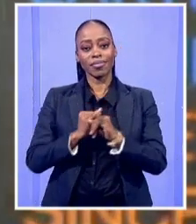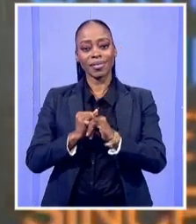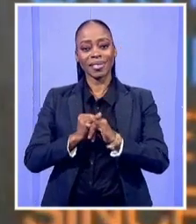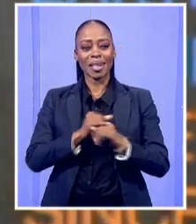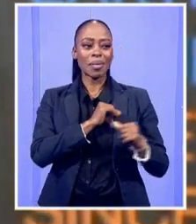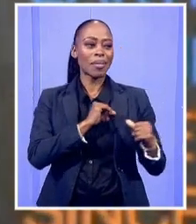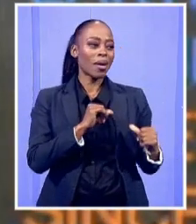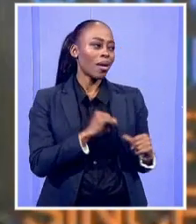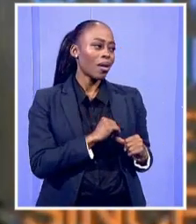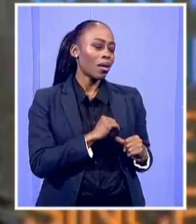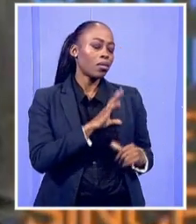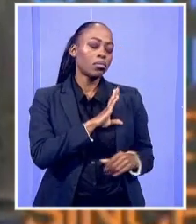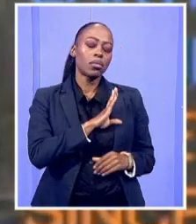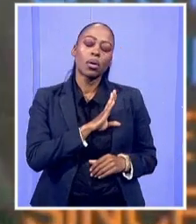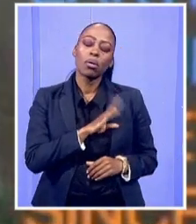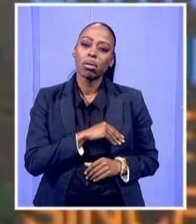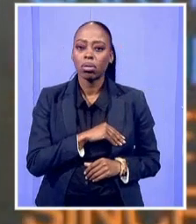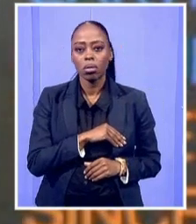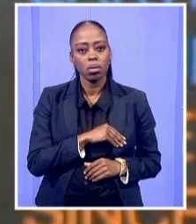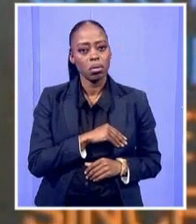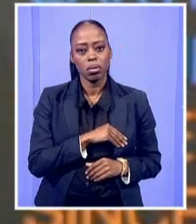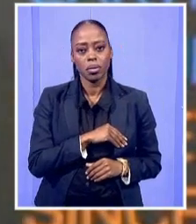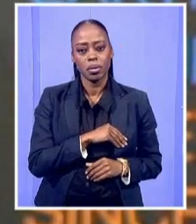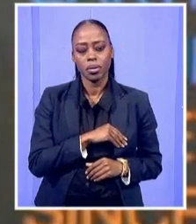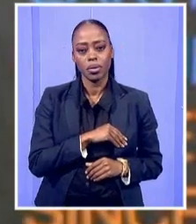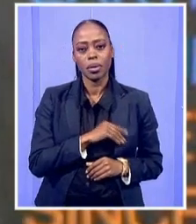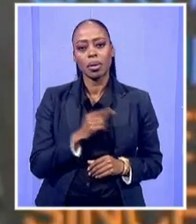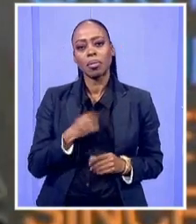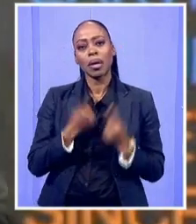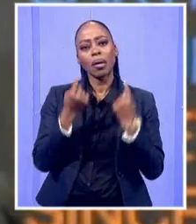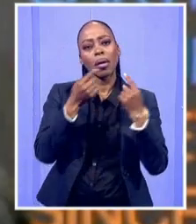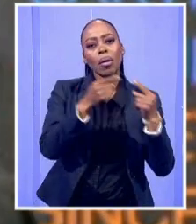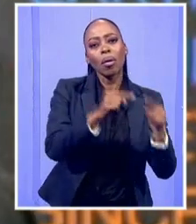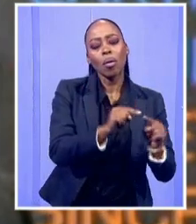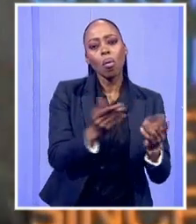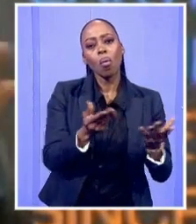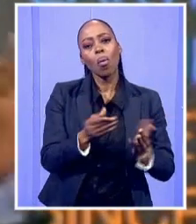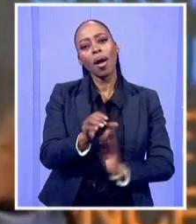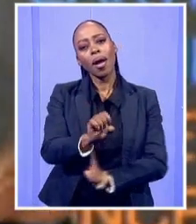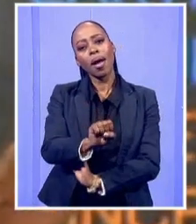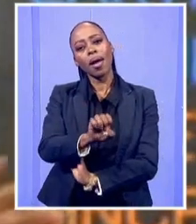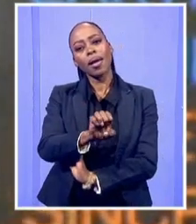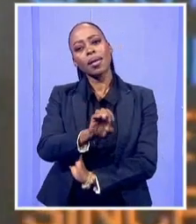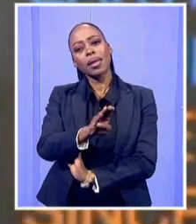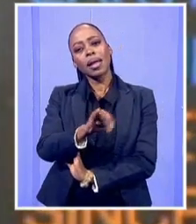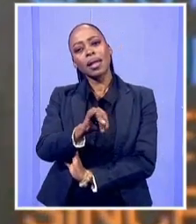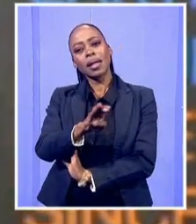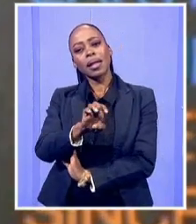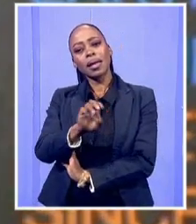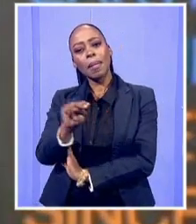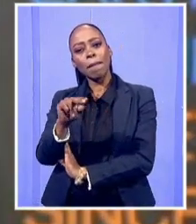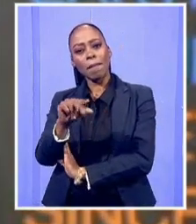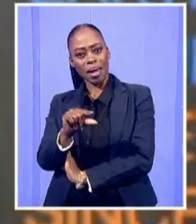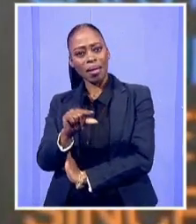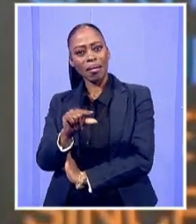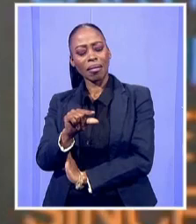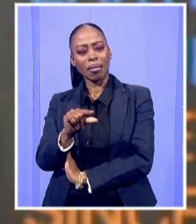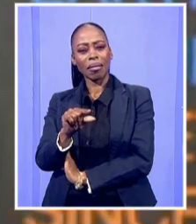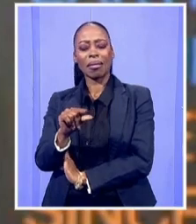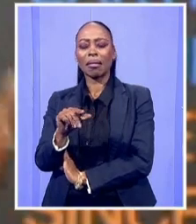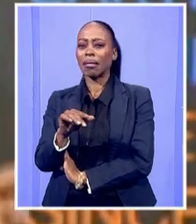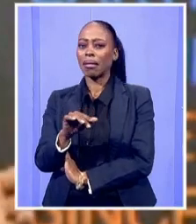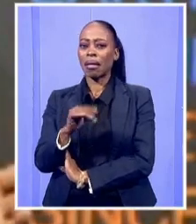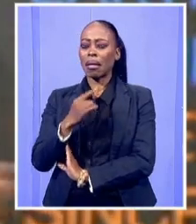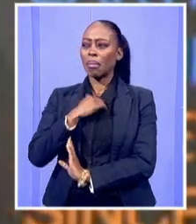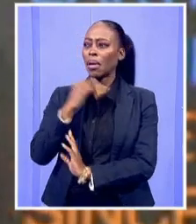was sore when I went to Sidibeng, near the Vereeniging area van der Bijl Park, when I